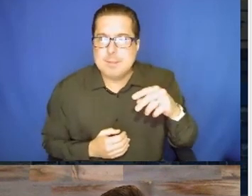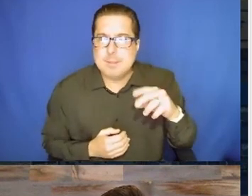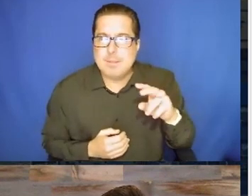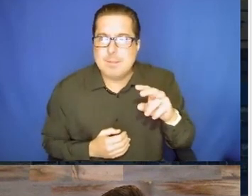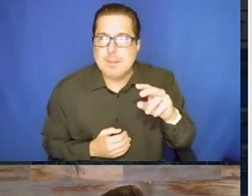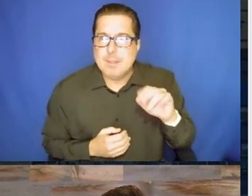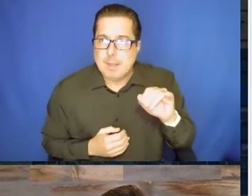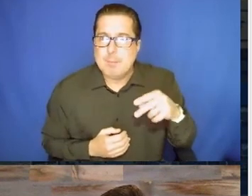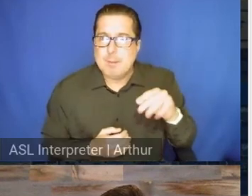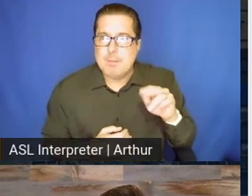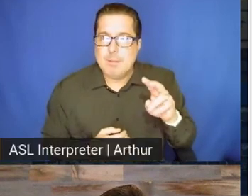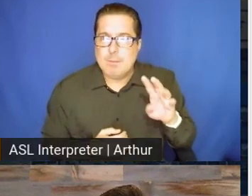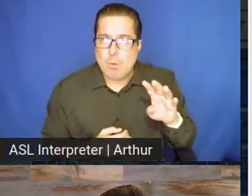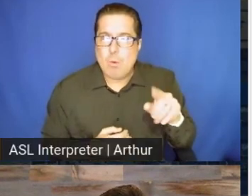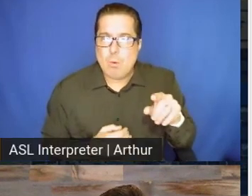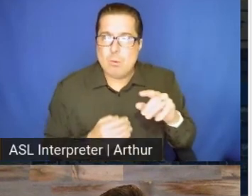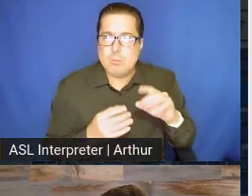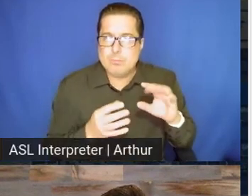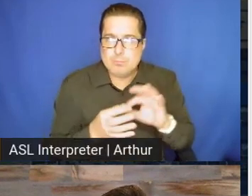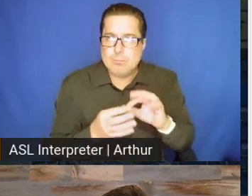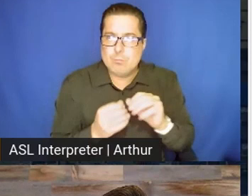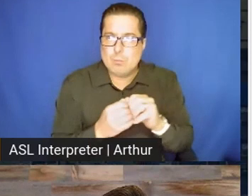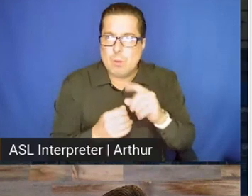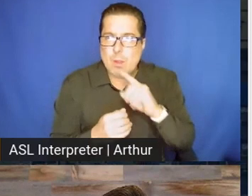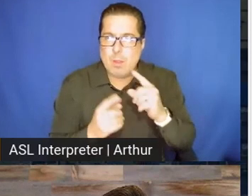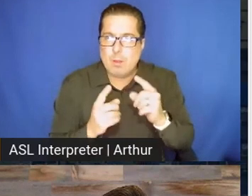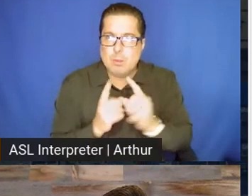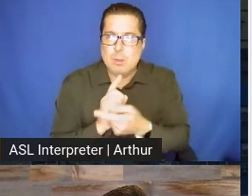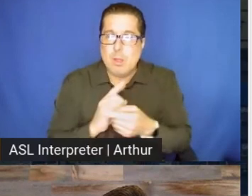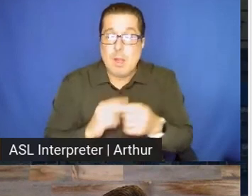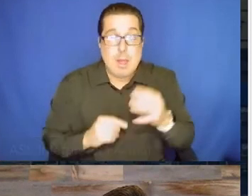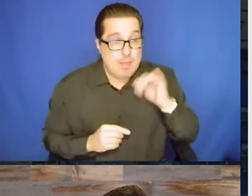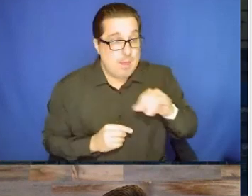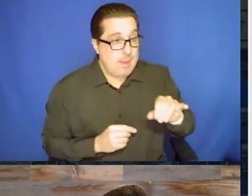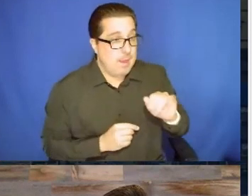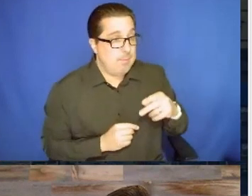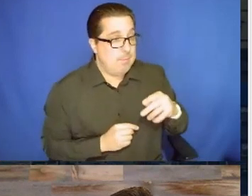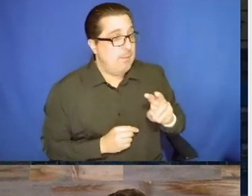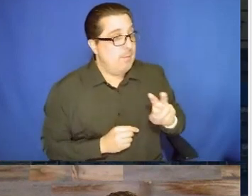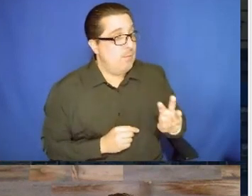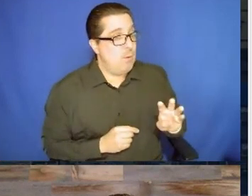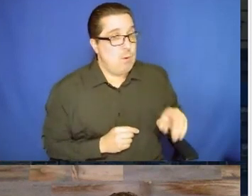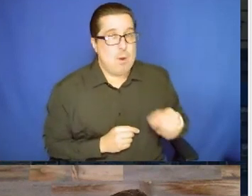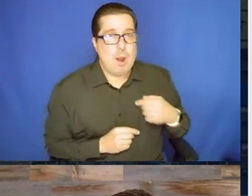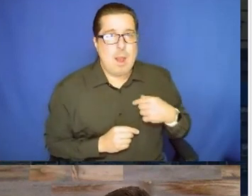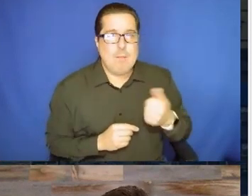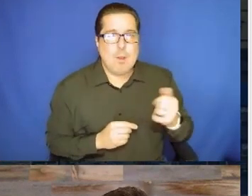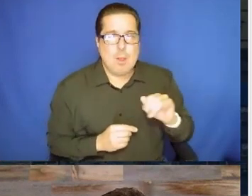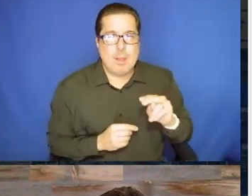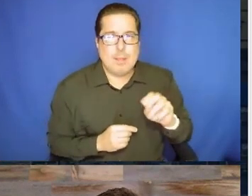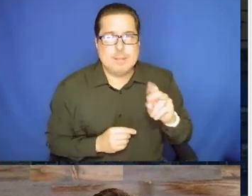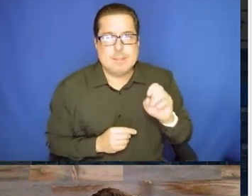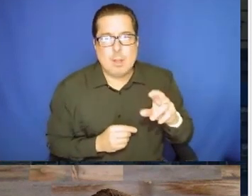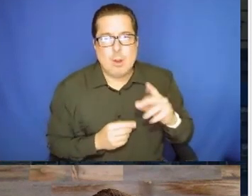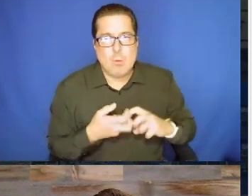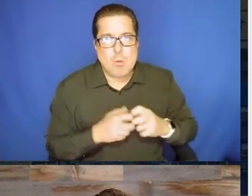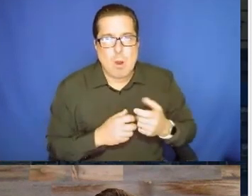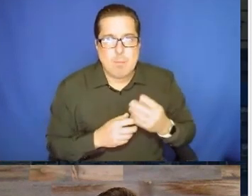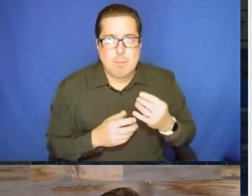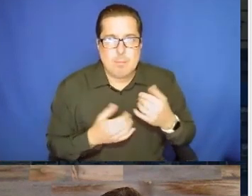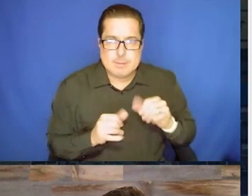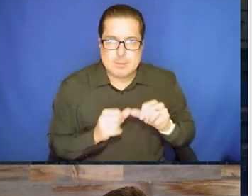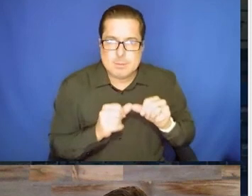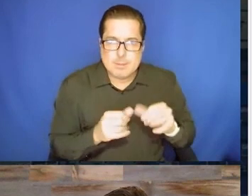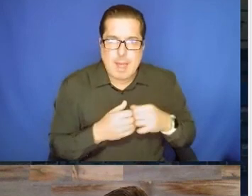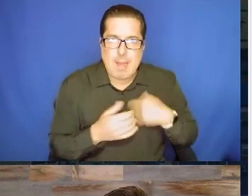networking without any network address translation. Because of IPv4, there are so many overlapping CIDRs problems that we get into, and then there is a lot of